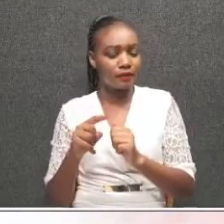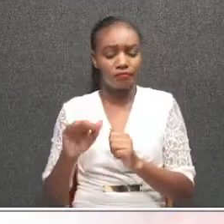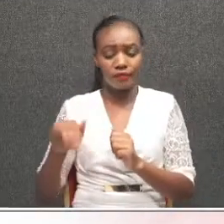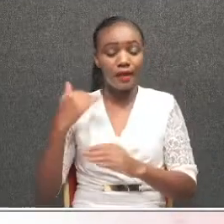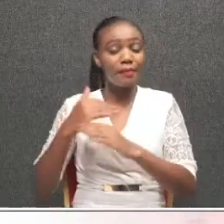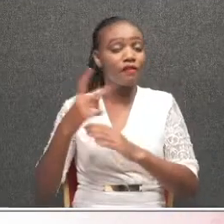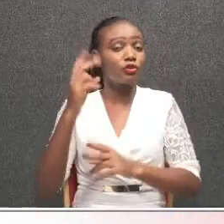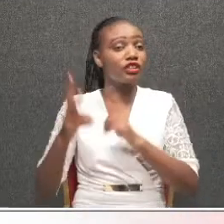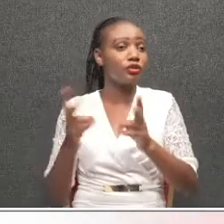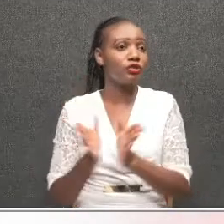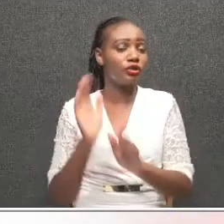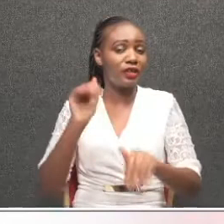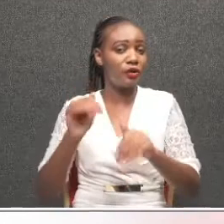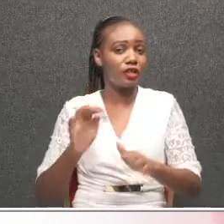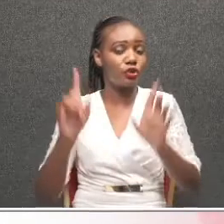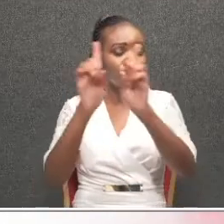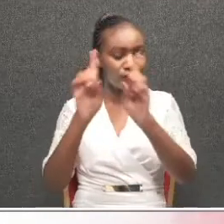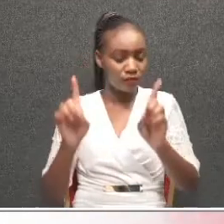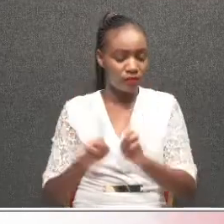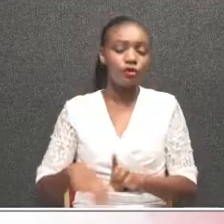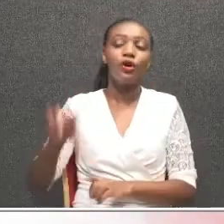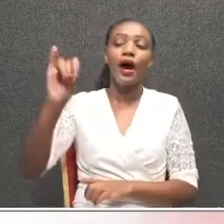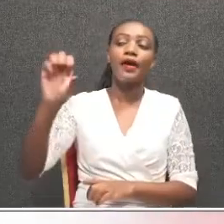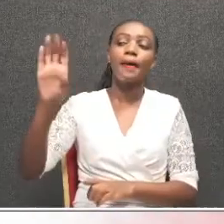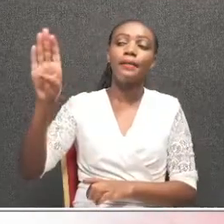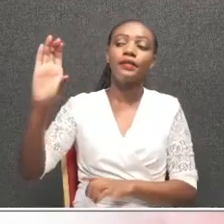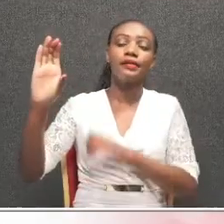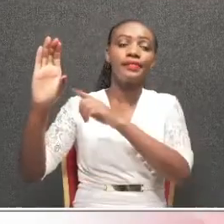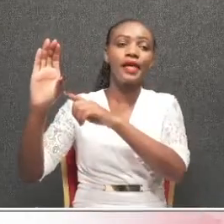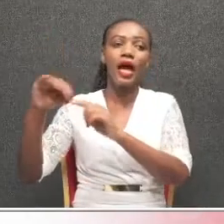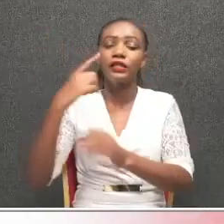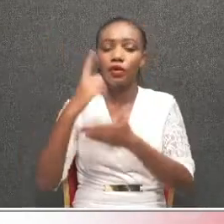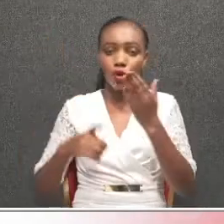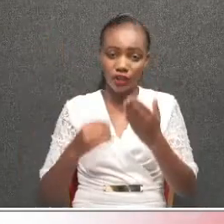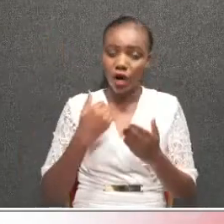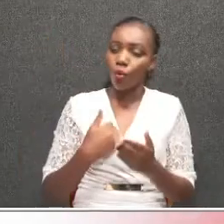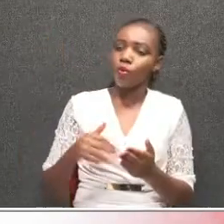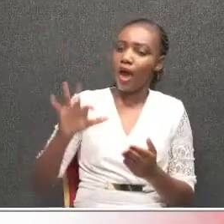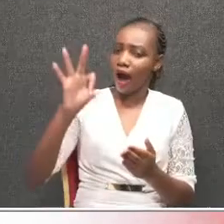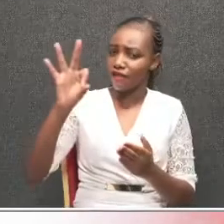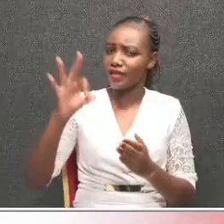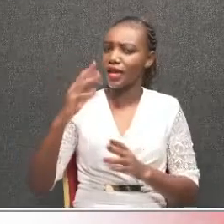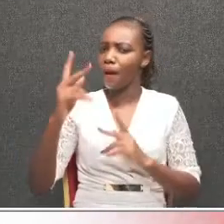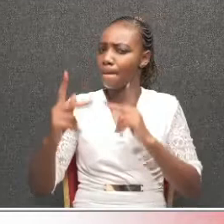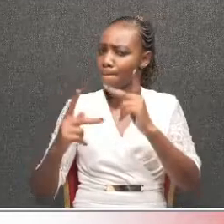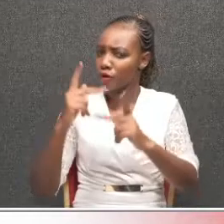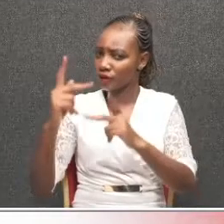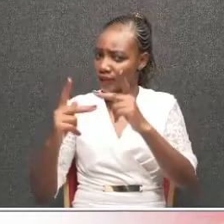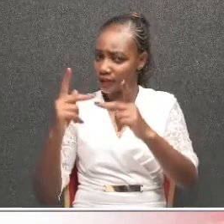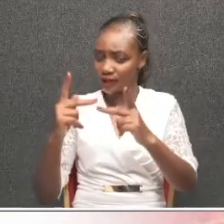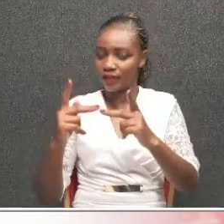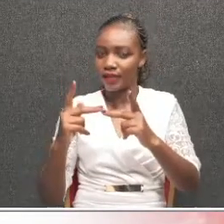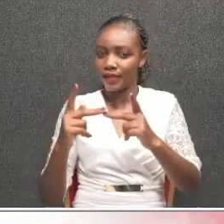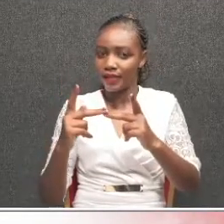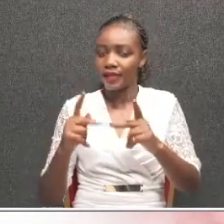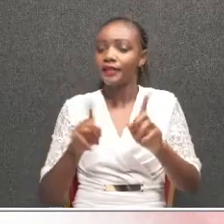election. According to the Wafula Chebukati-led commission, there are 3 biometric voter registration kits in